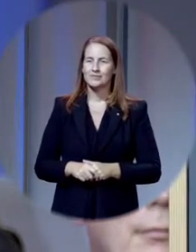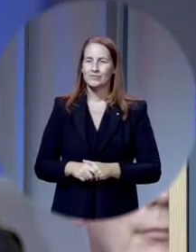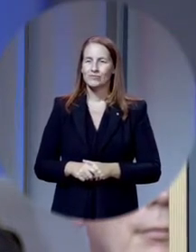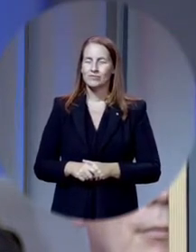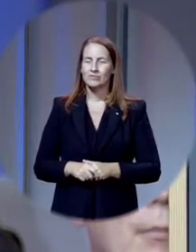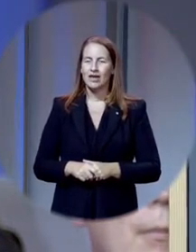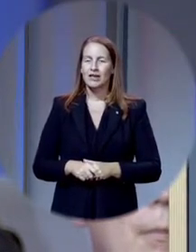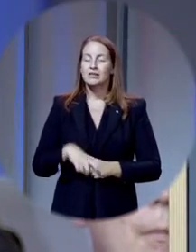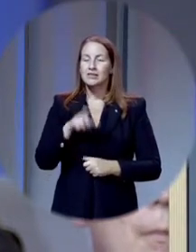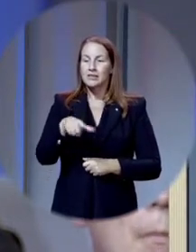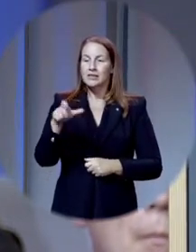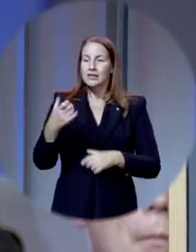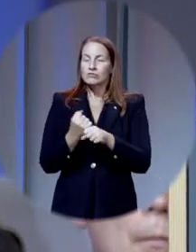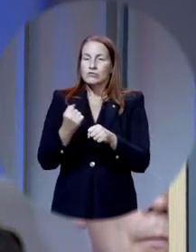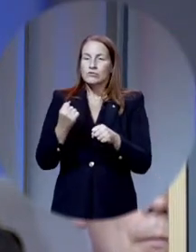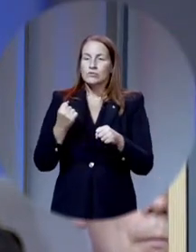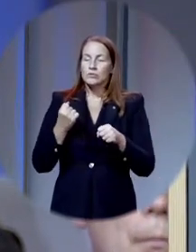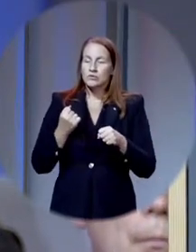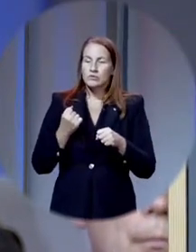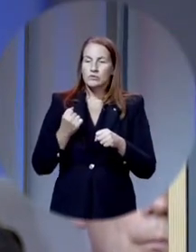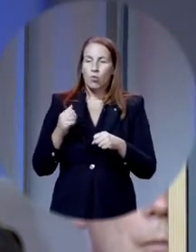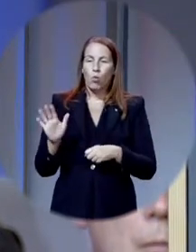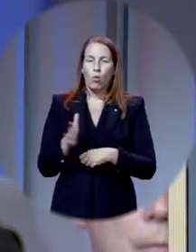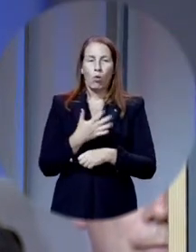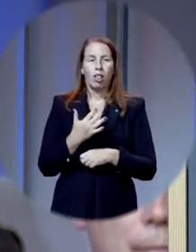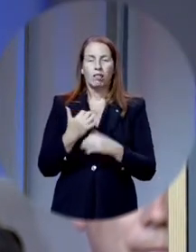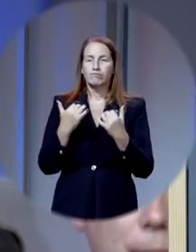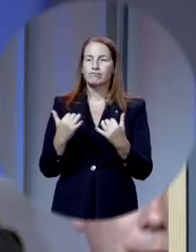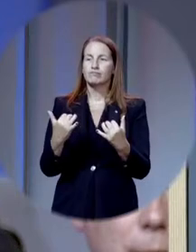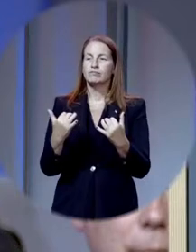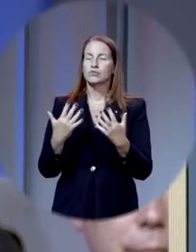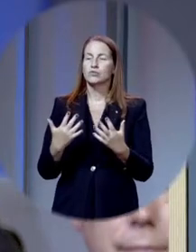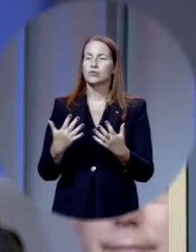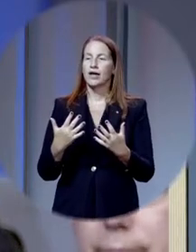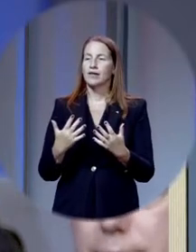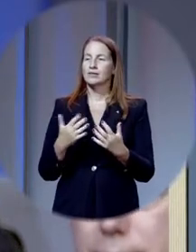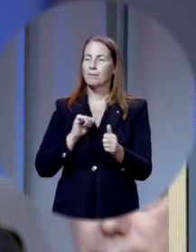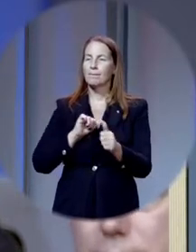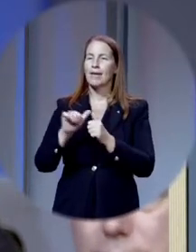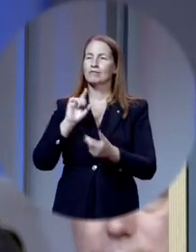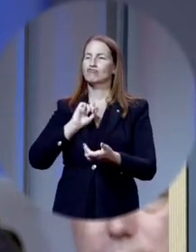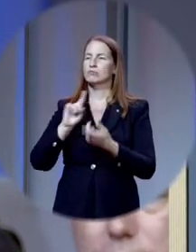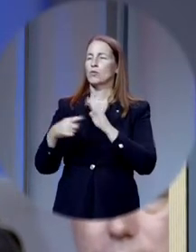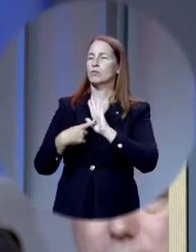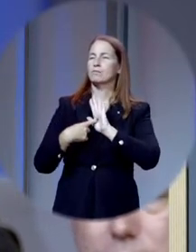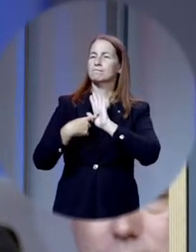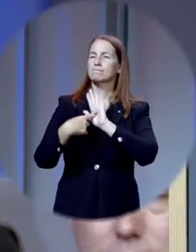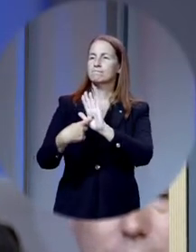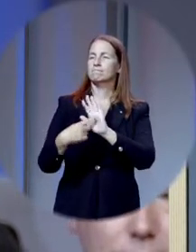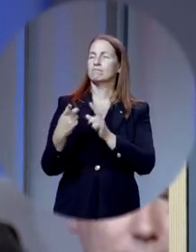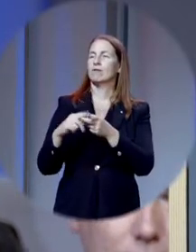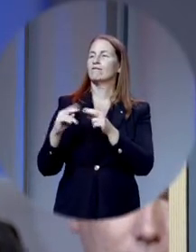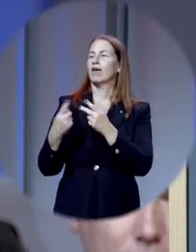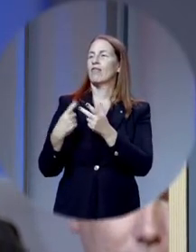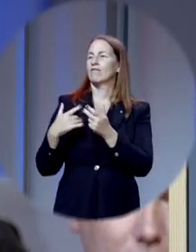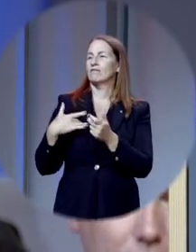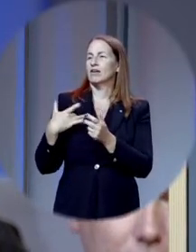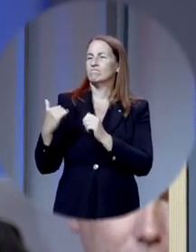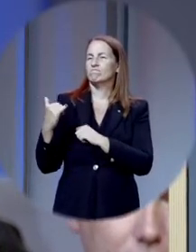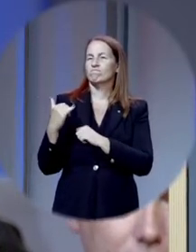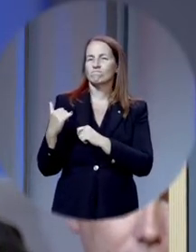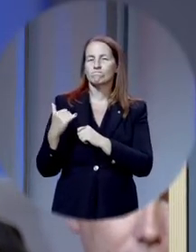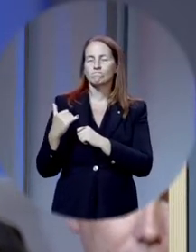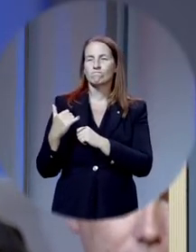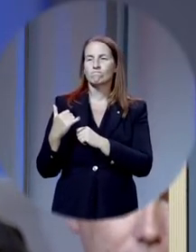Graduates, all of you sitting here today are the best possible response to any cynicism about the positive impact